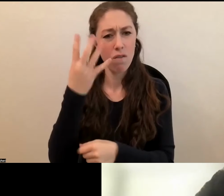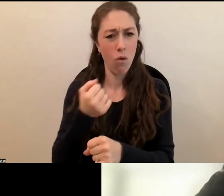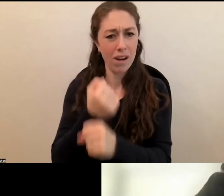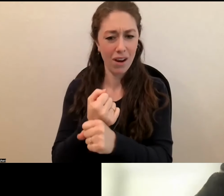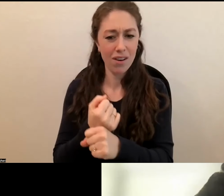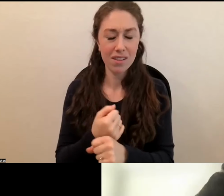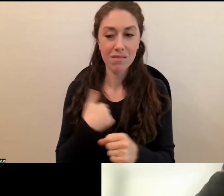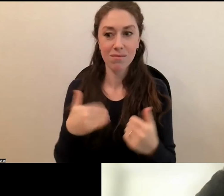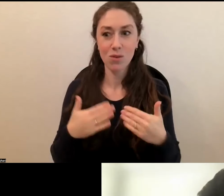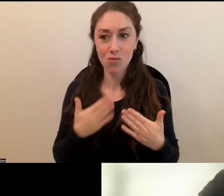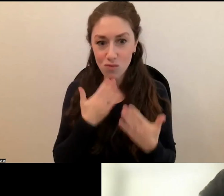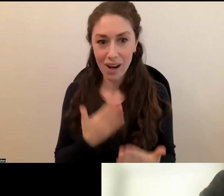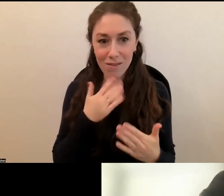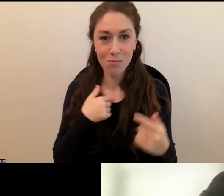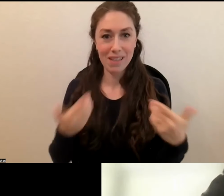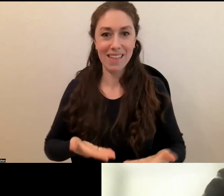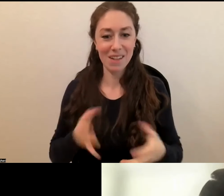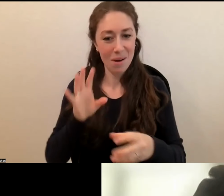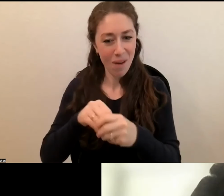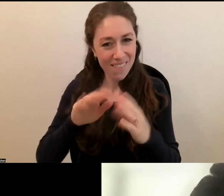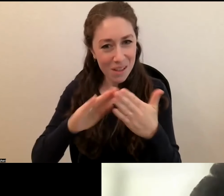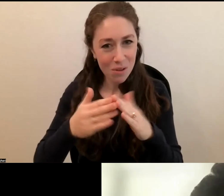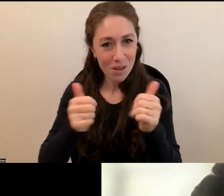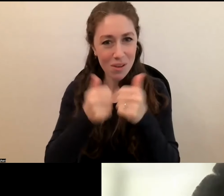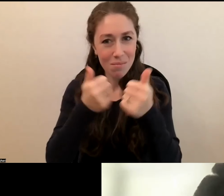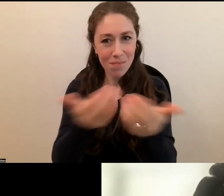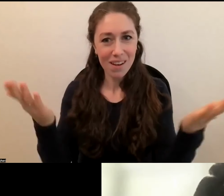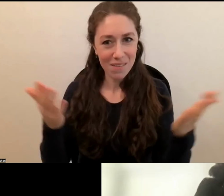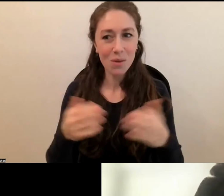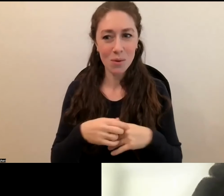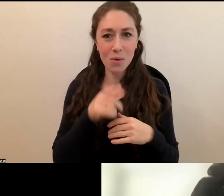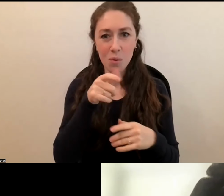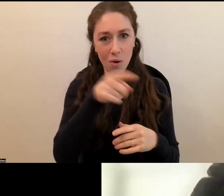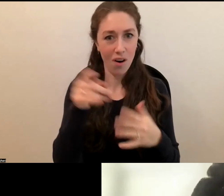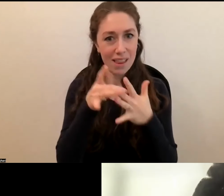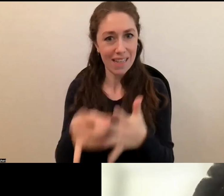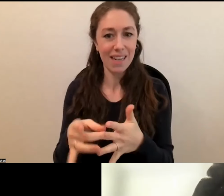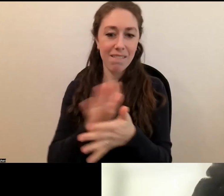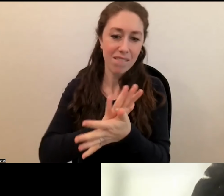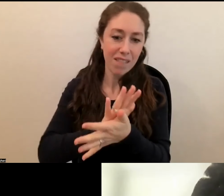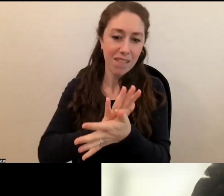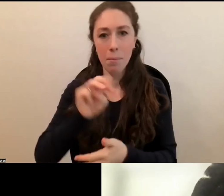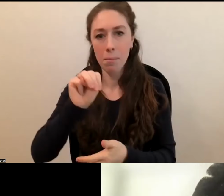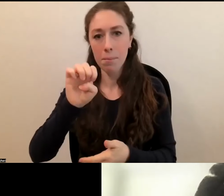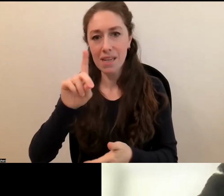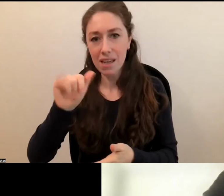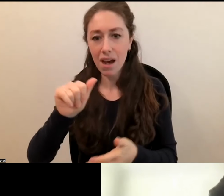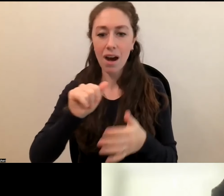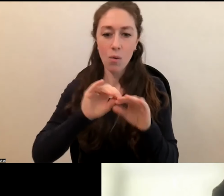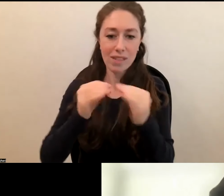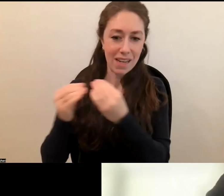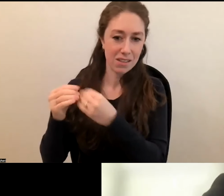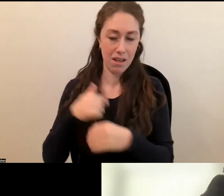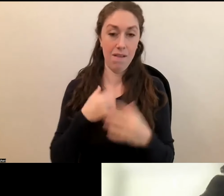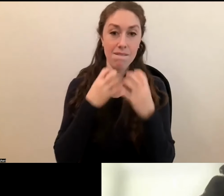so I'm so grateful to be here in community with many of you who are leading film and media organizations. I really